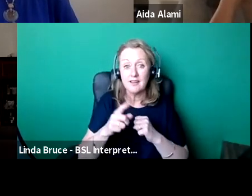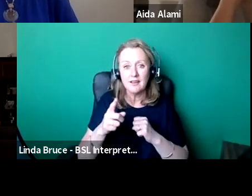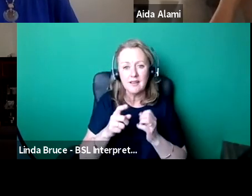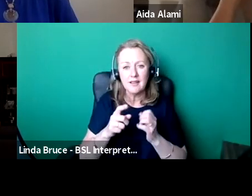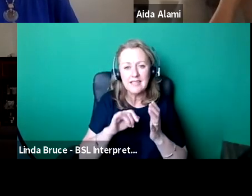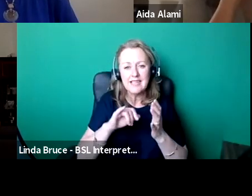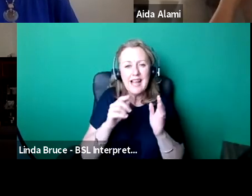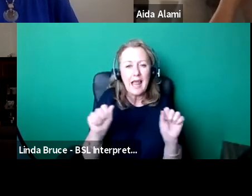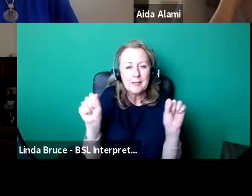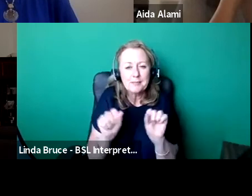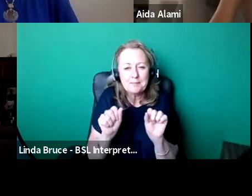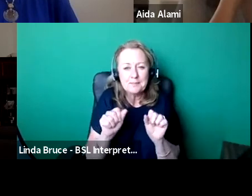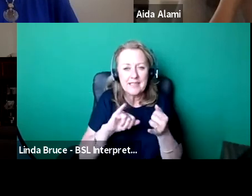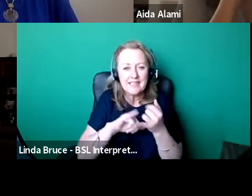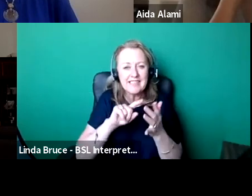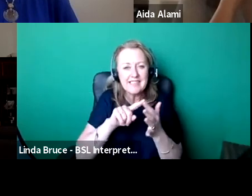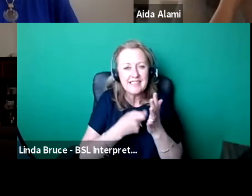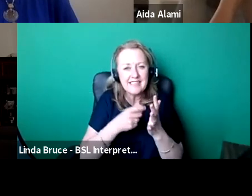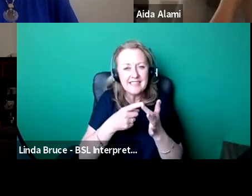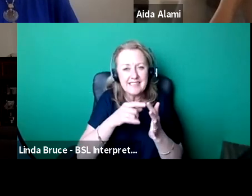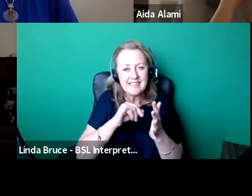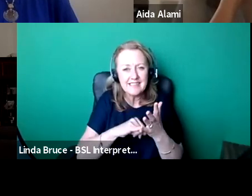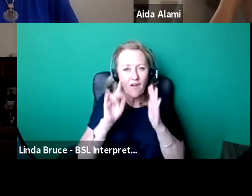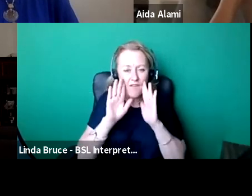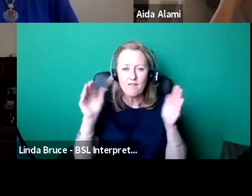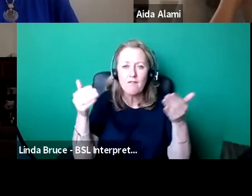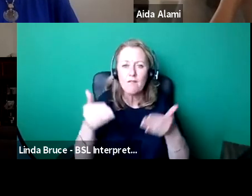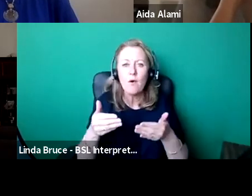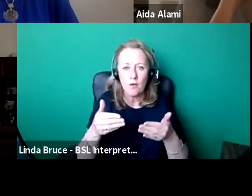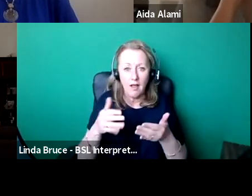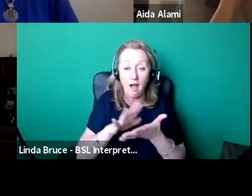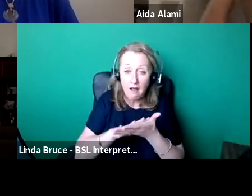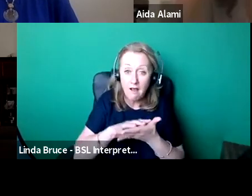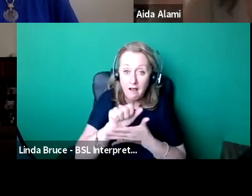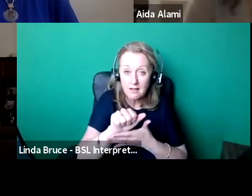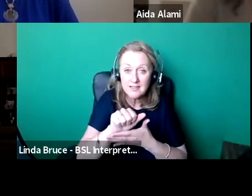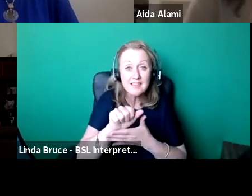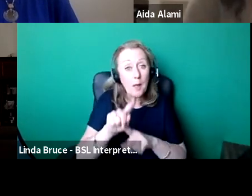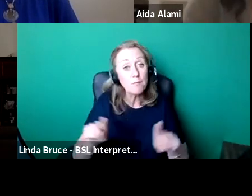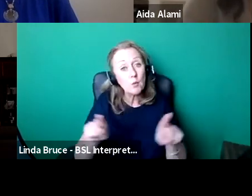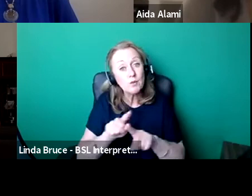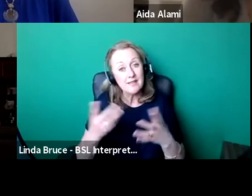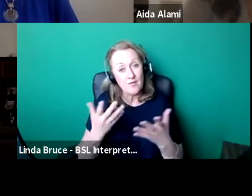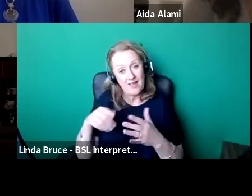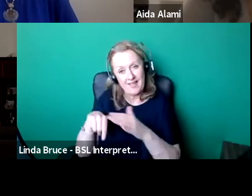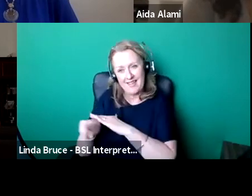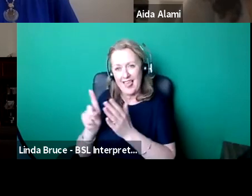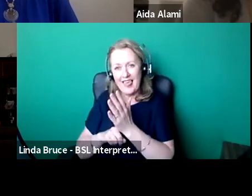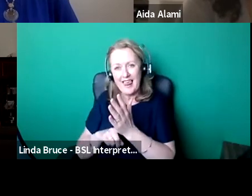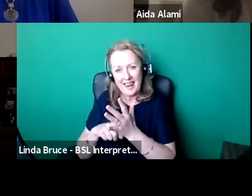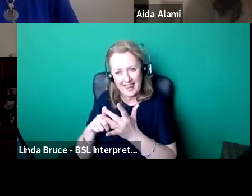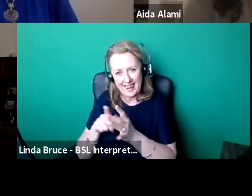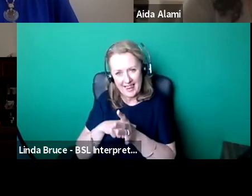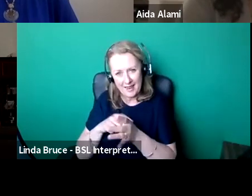It's a mini series, YouTube series, about the focus of culture and music in Libya, which is one of the